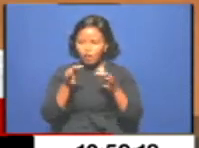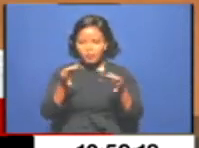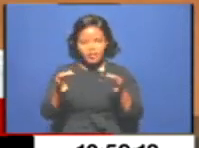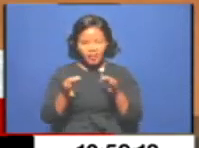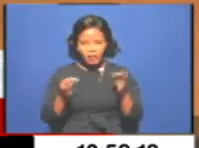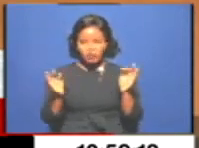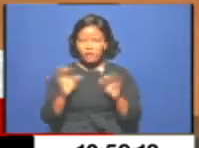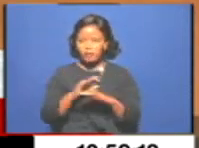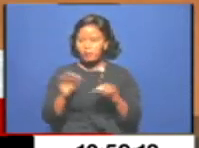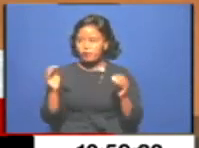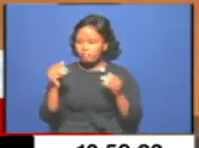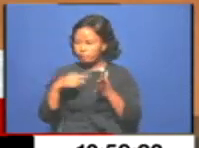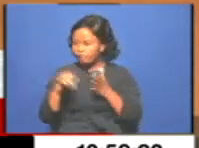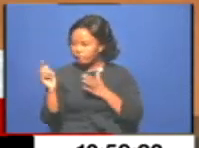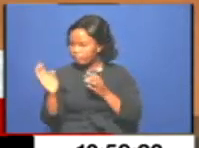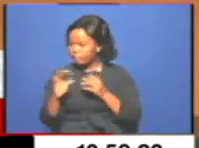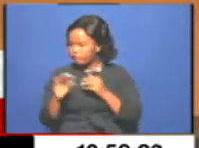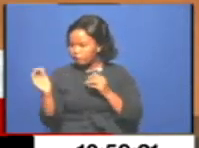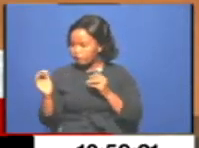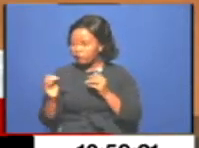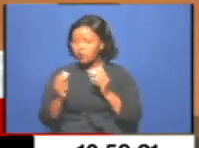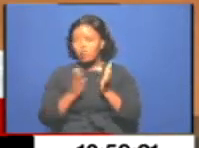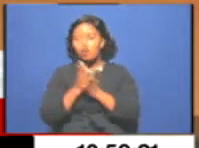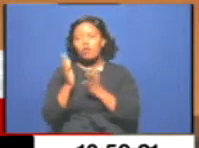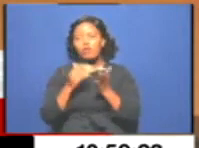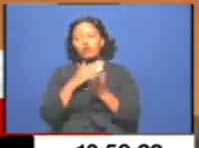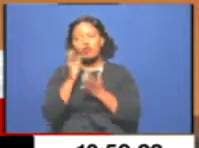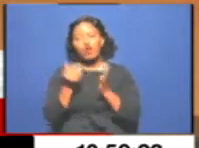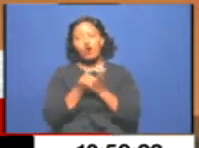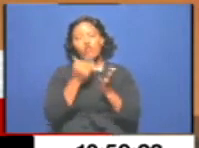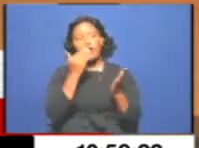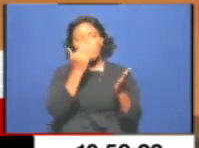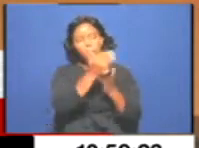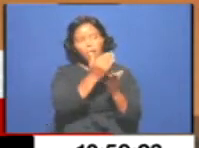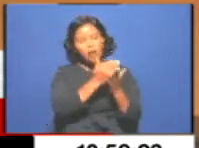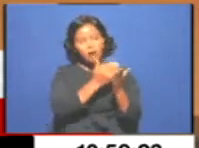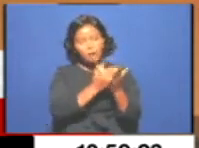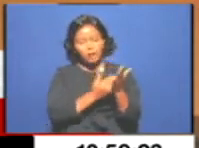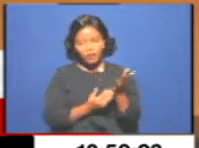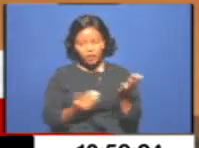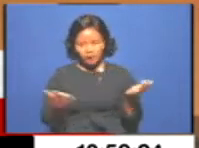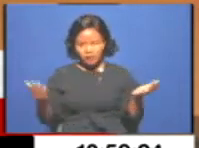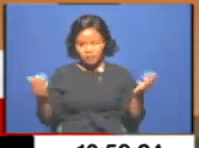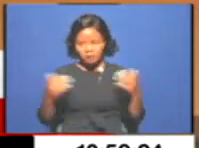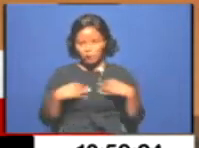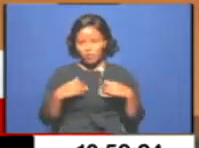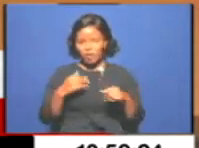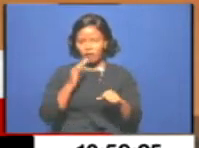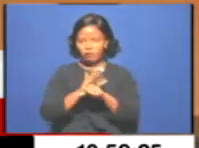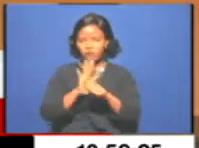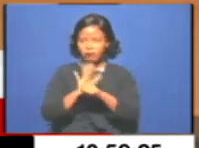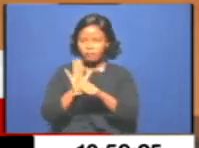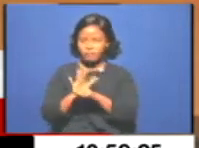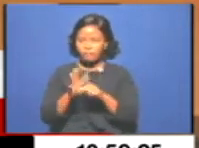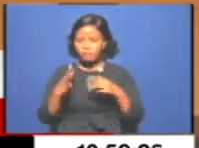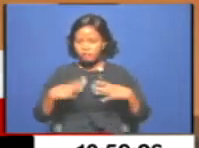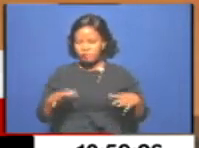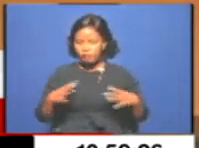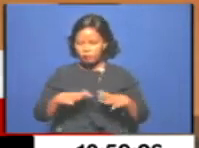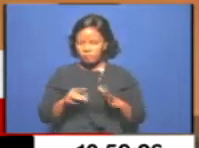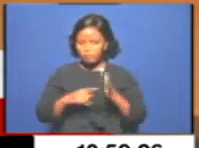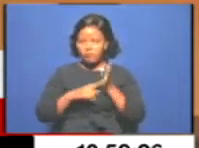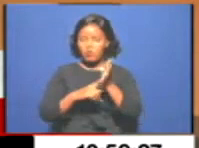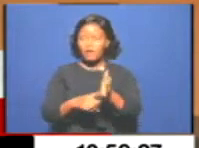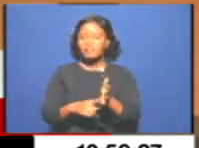manner. And through all these programs, we've been able to say now more people have, especially the International Olympic Committee, through its solidarity